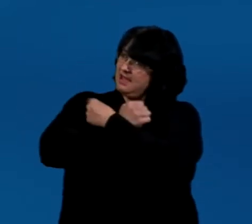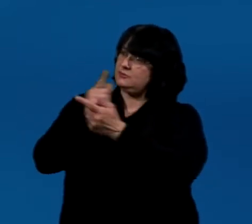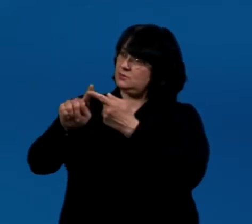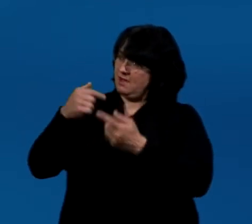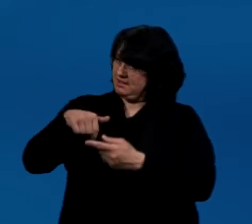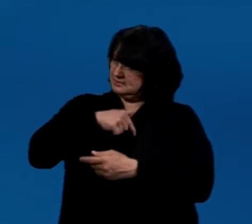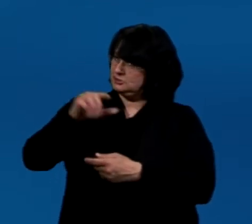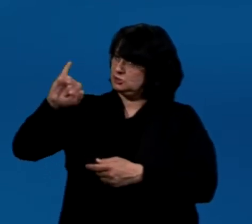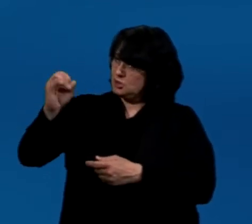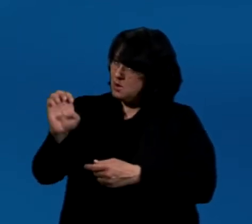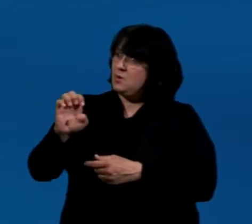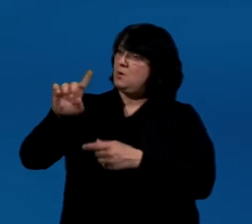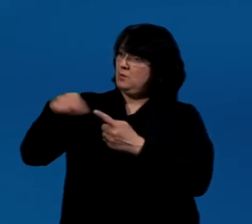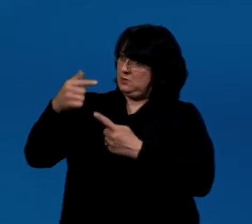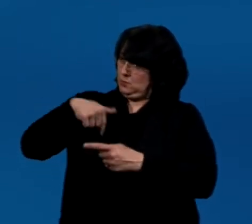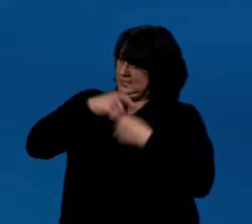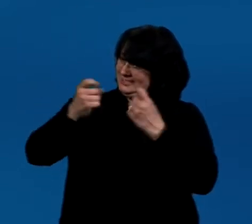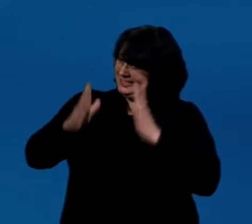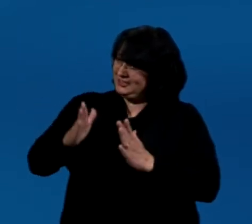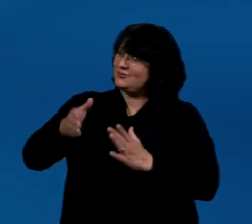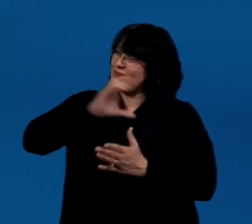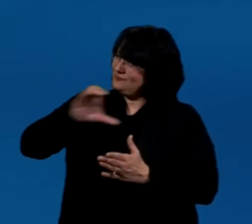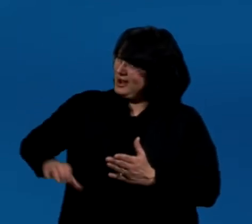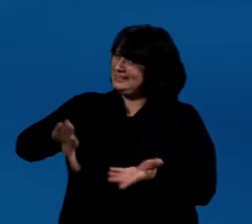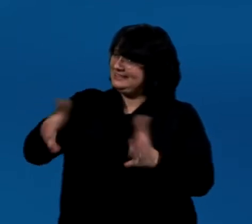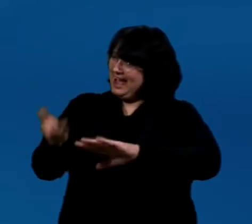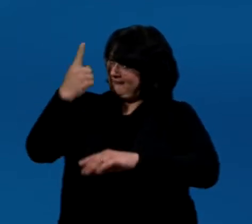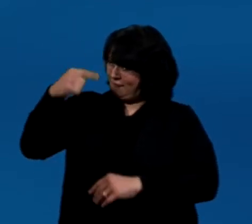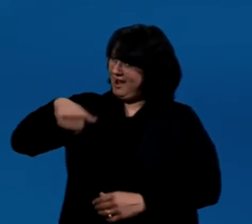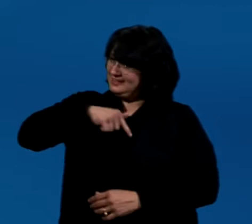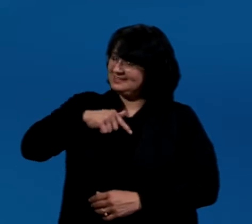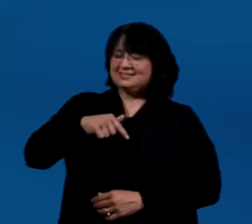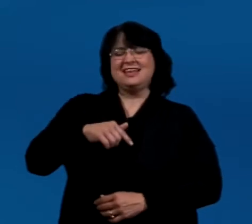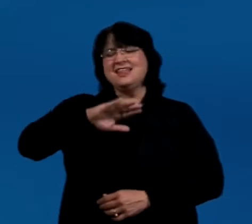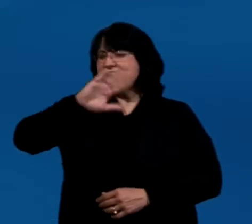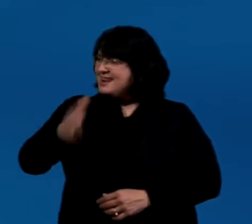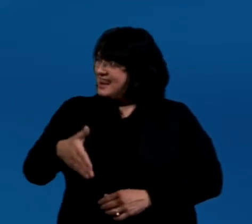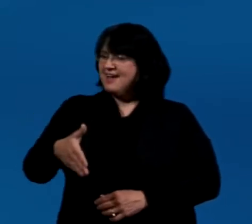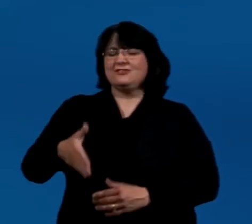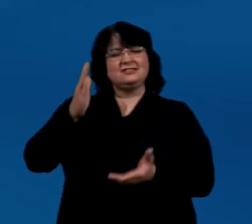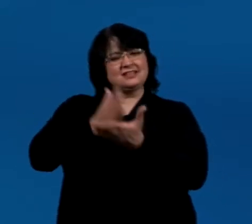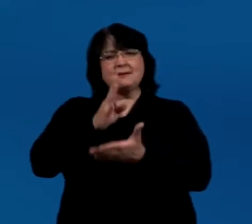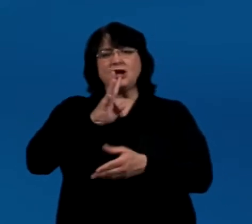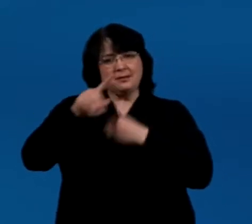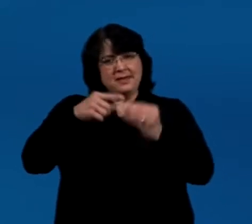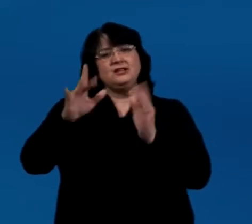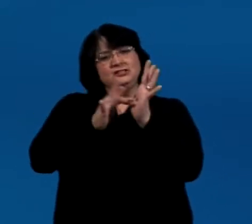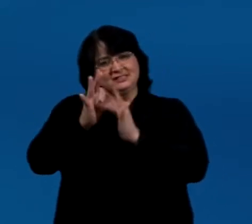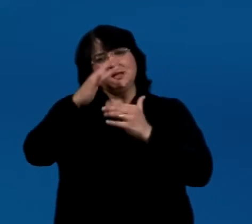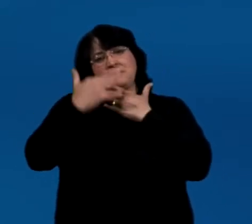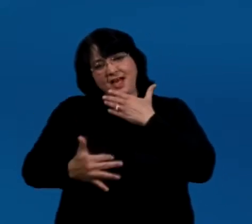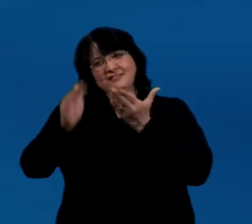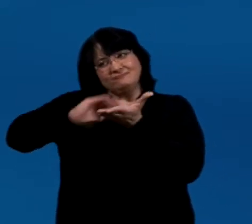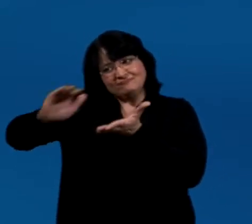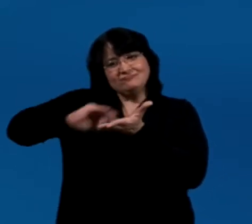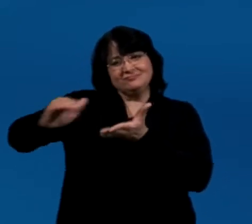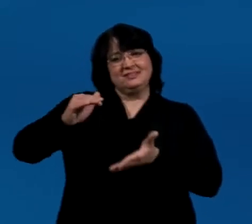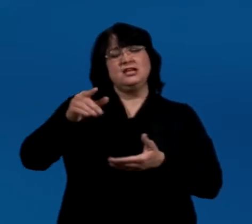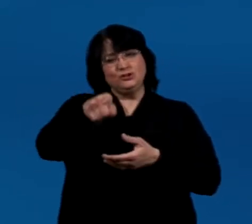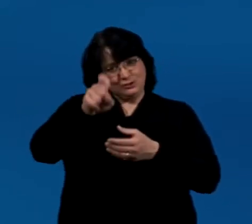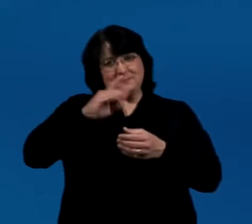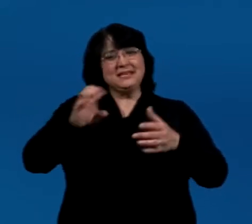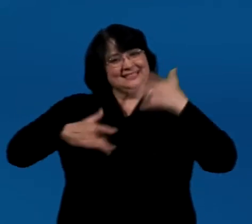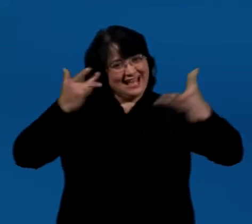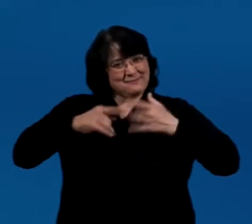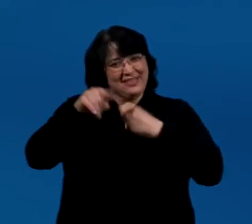sinners, Christ died for us. Ain't that wonderful, Joe? Never get over the atonement. Never get over the blood. You ought to get excited as you're talking to them. I